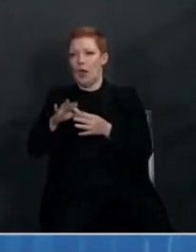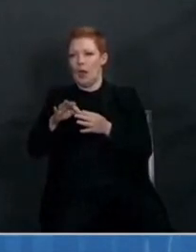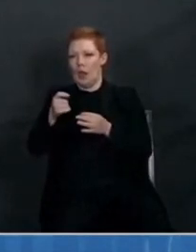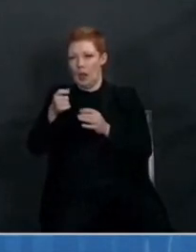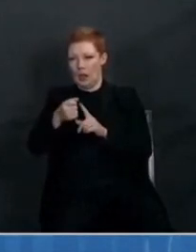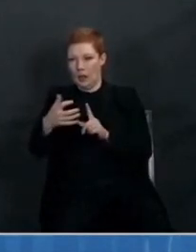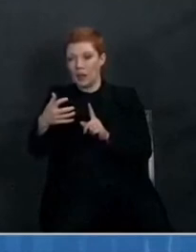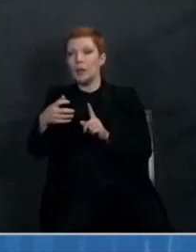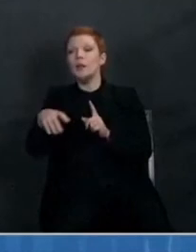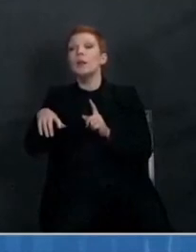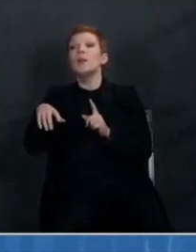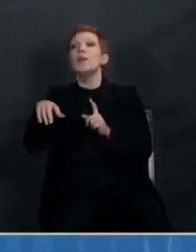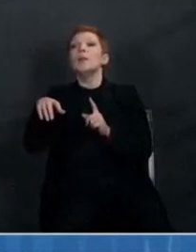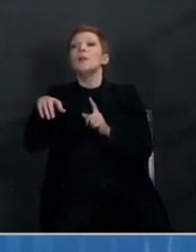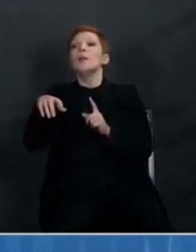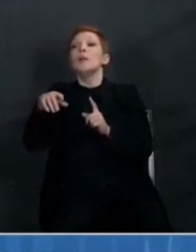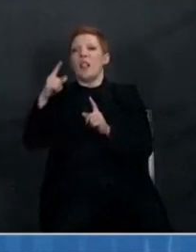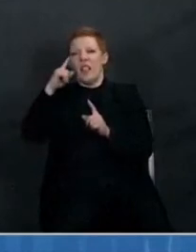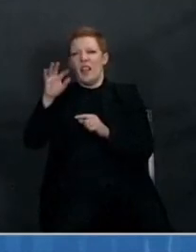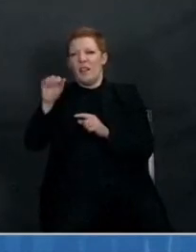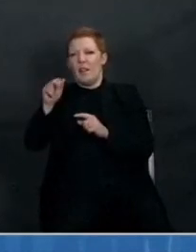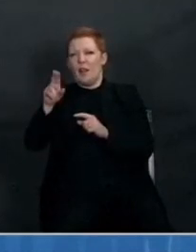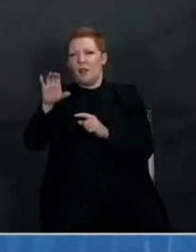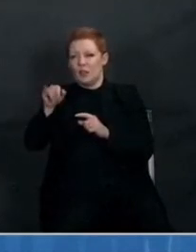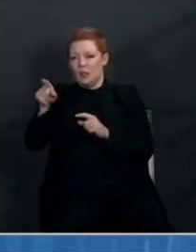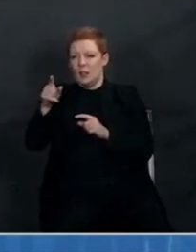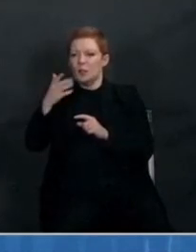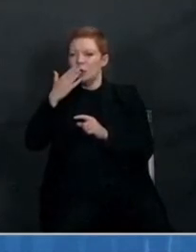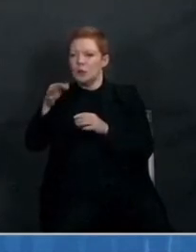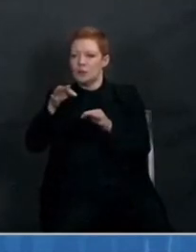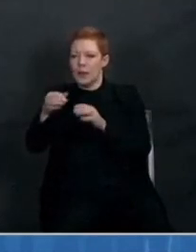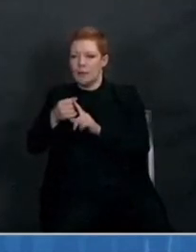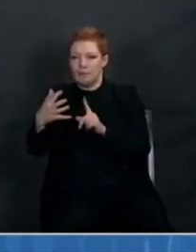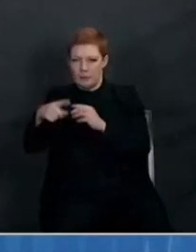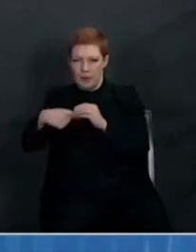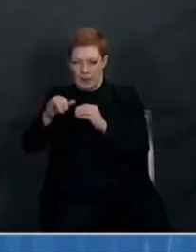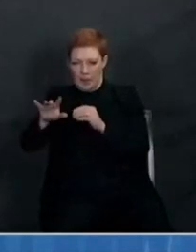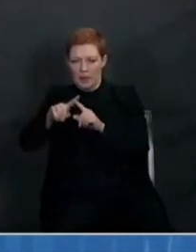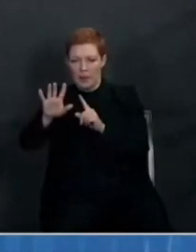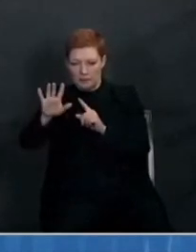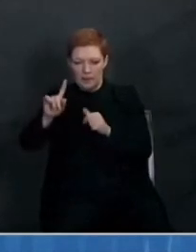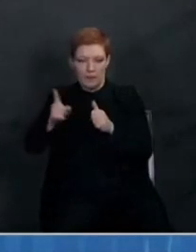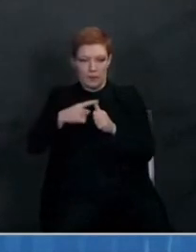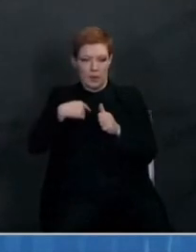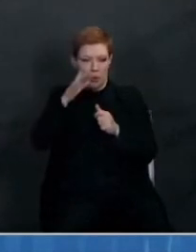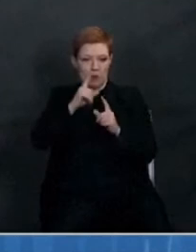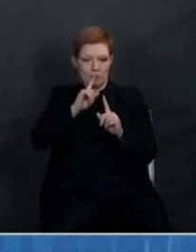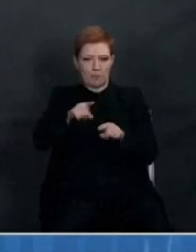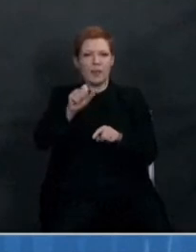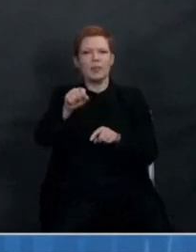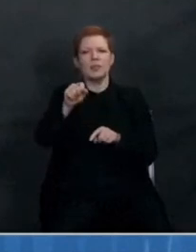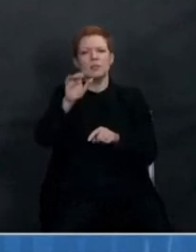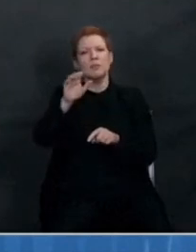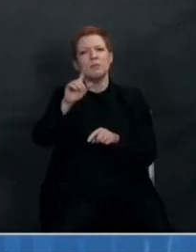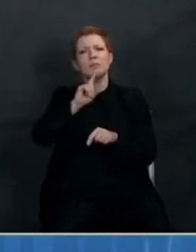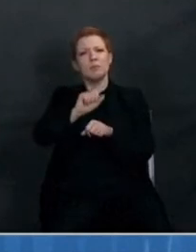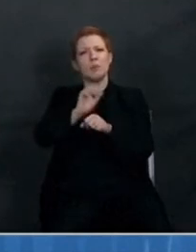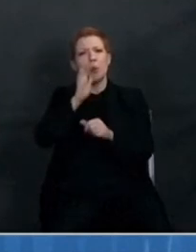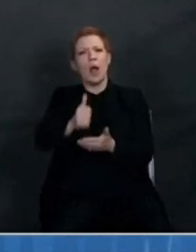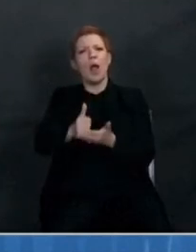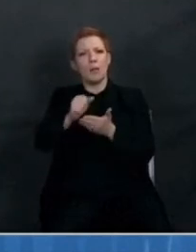actually different and what's important about those differences. So the short answer to your question is it would help. Obviously, it would